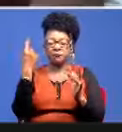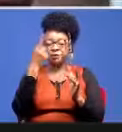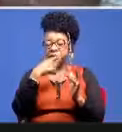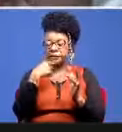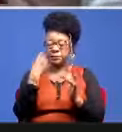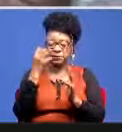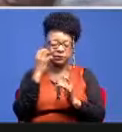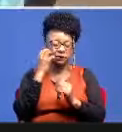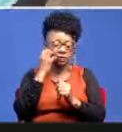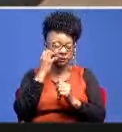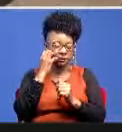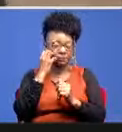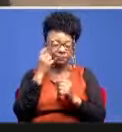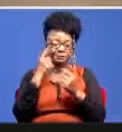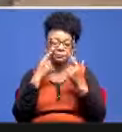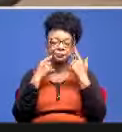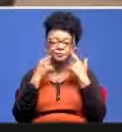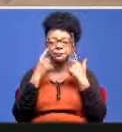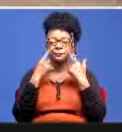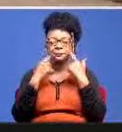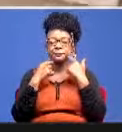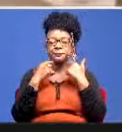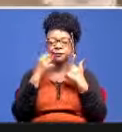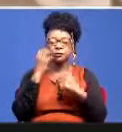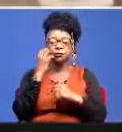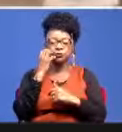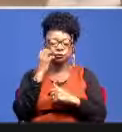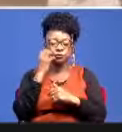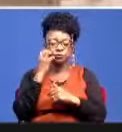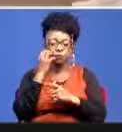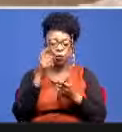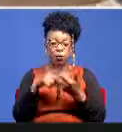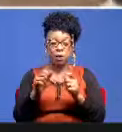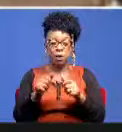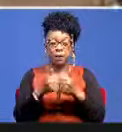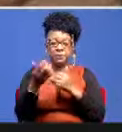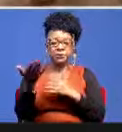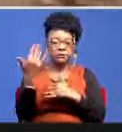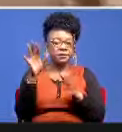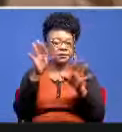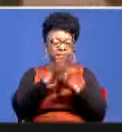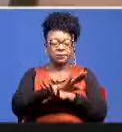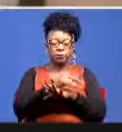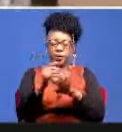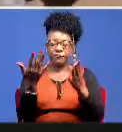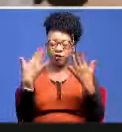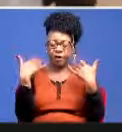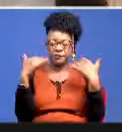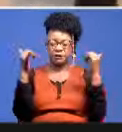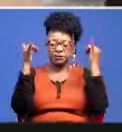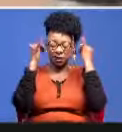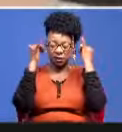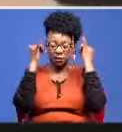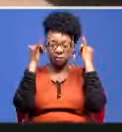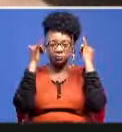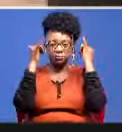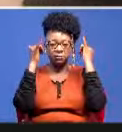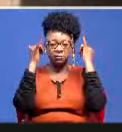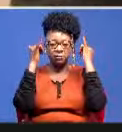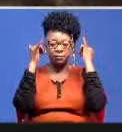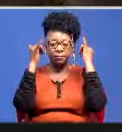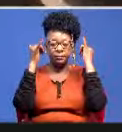sadness, tears and sorrow. What happened to them last night will forever ring in their minds.